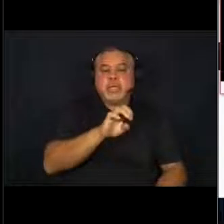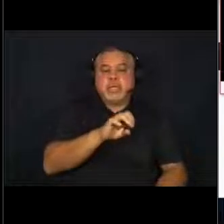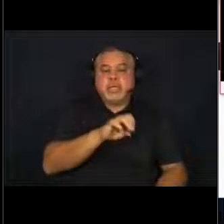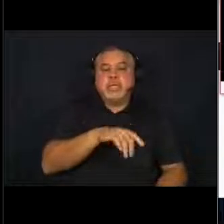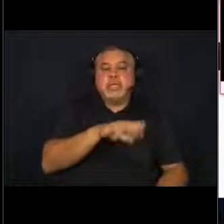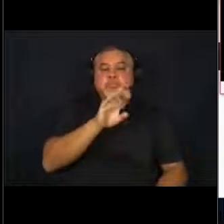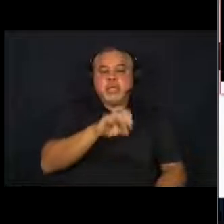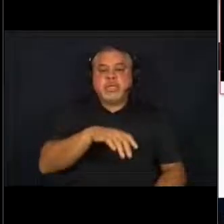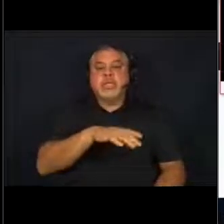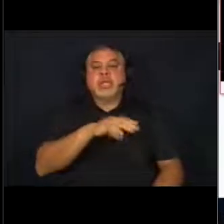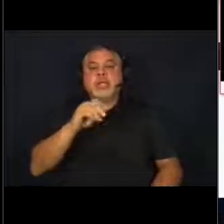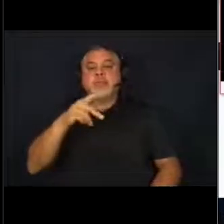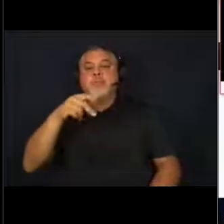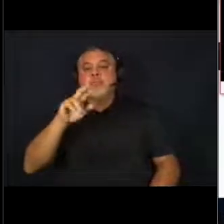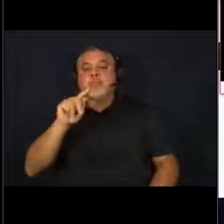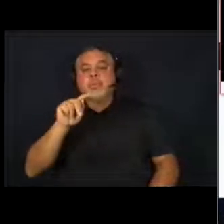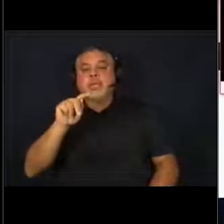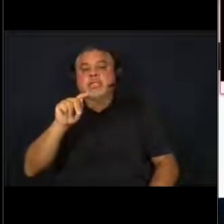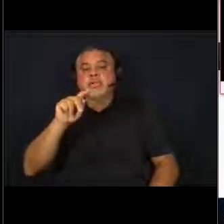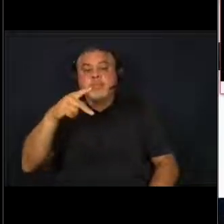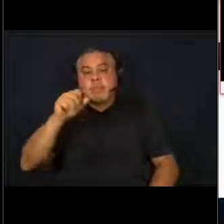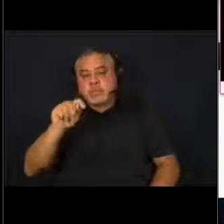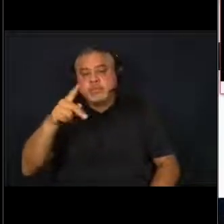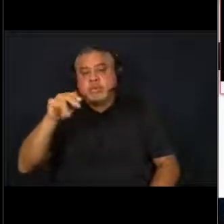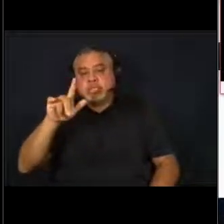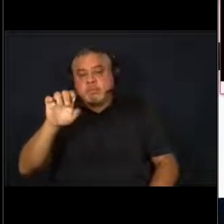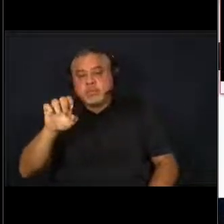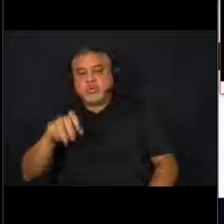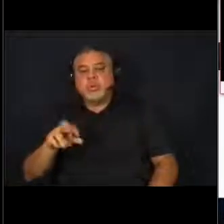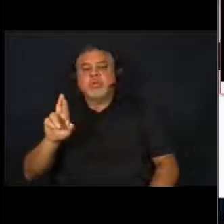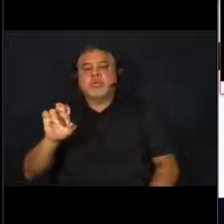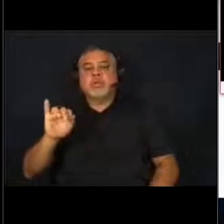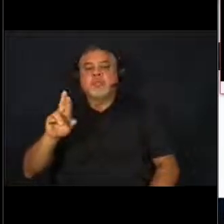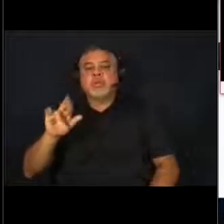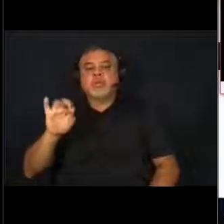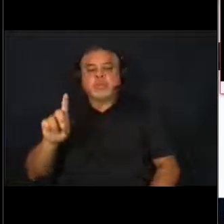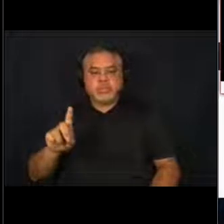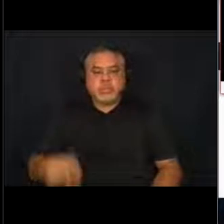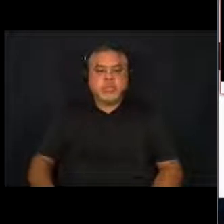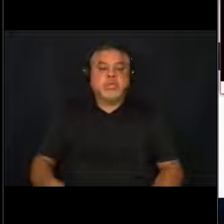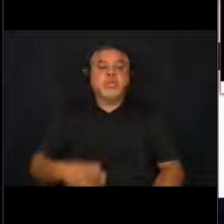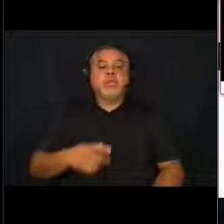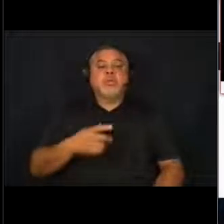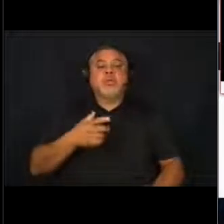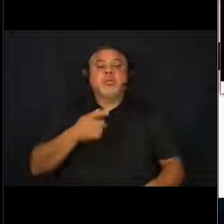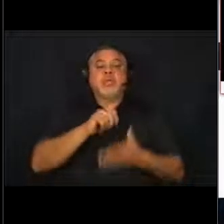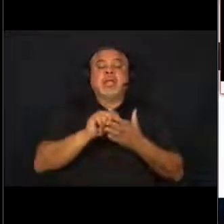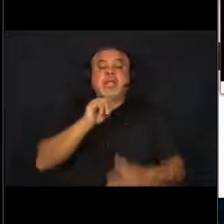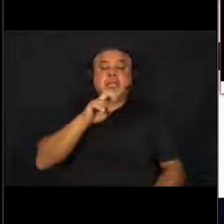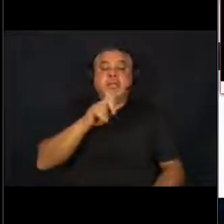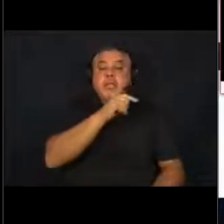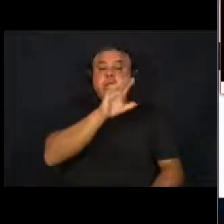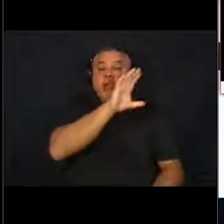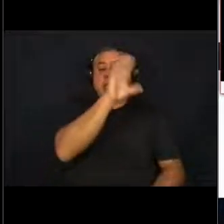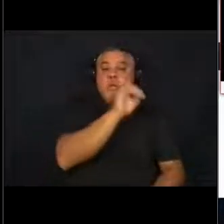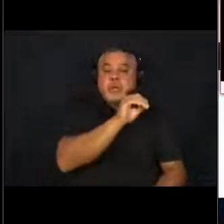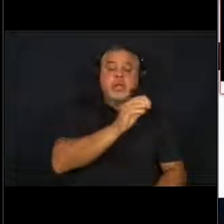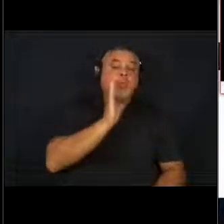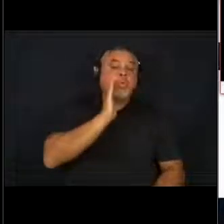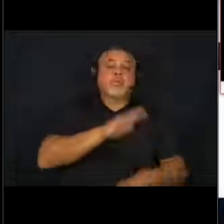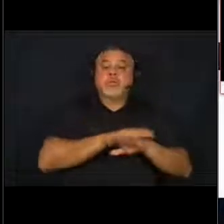past participle, reimbursed. So when we write this in active voice, the company will